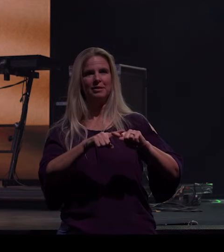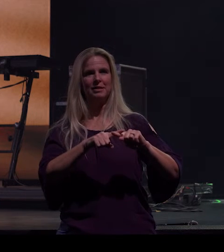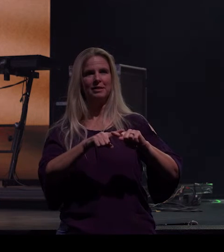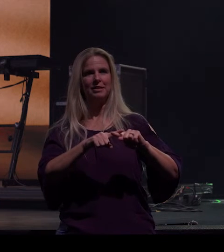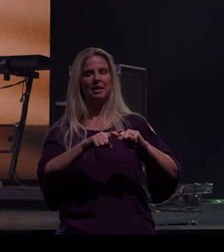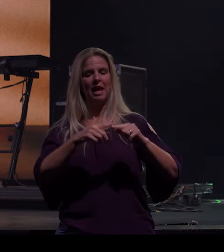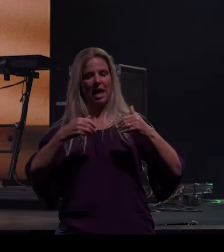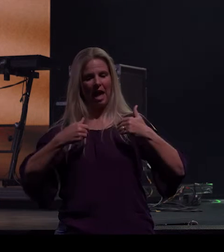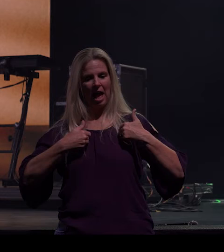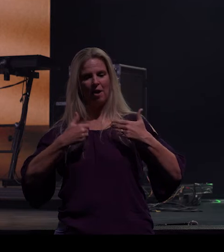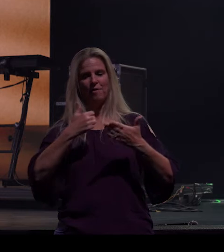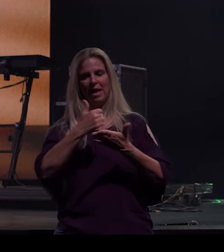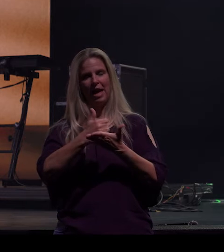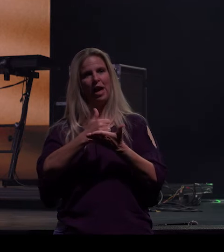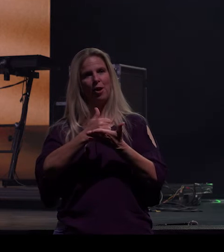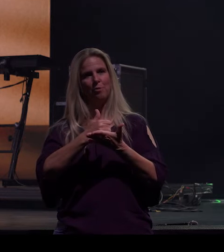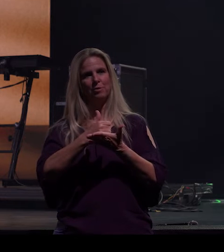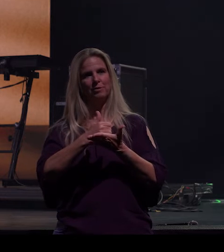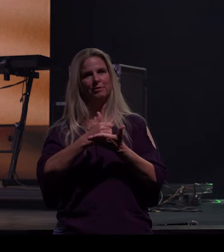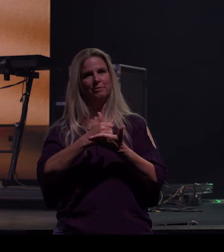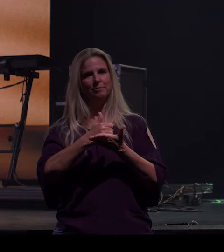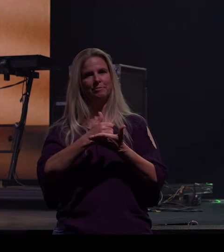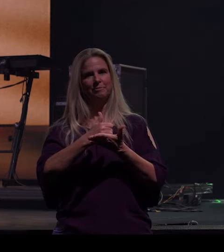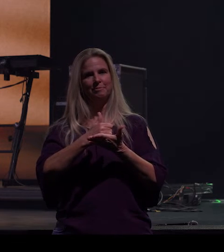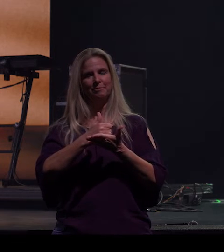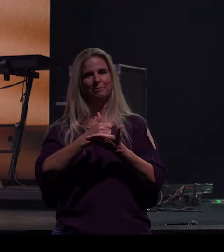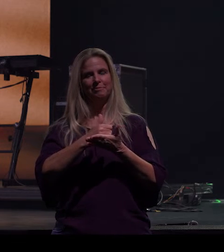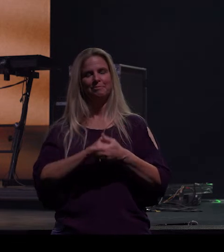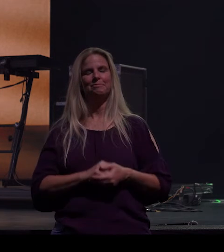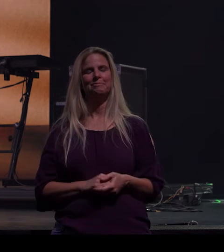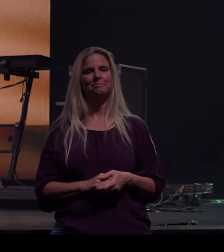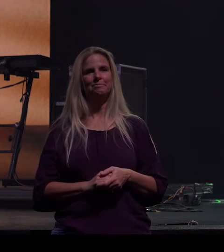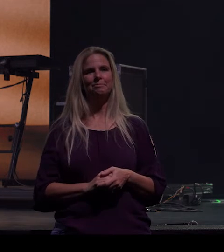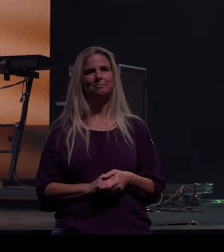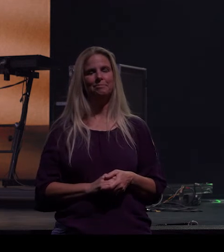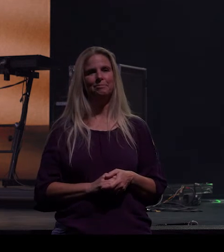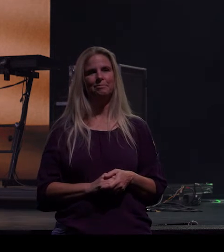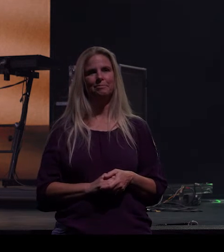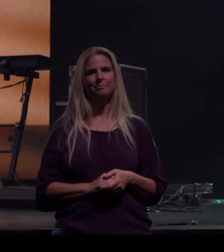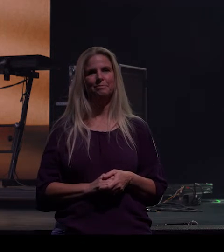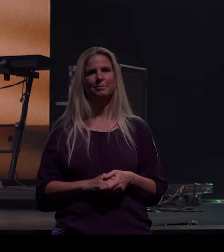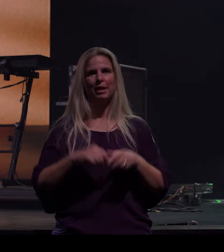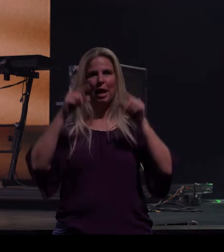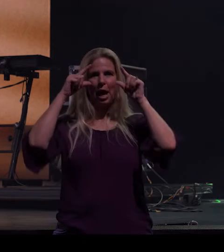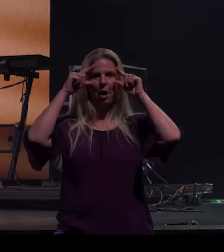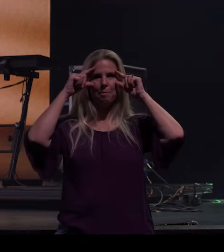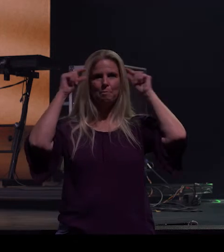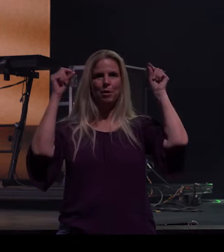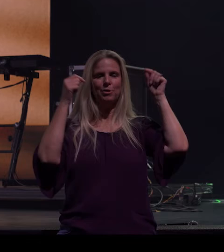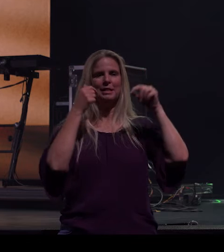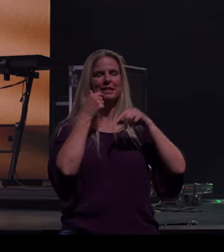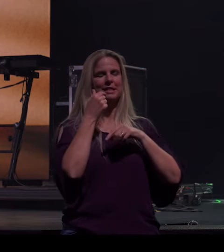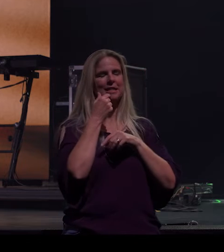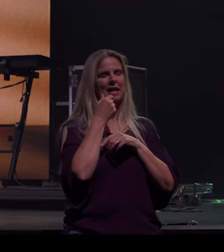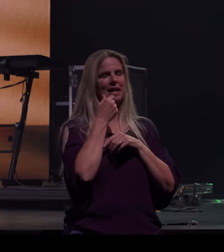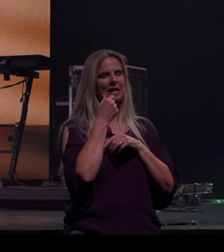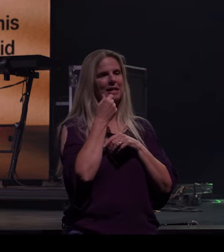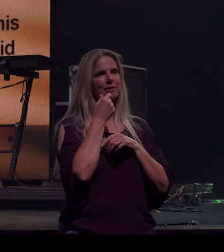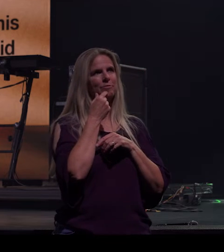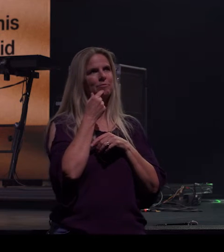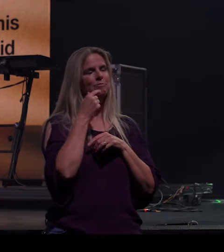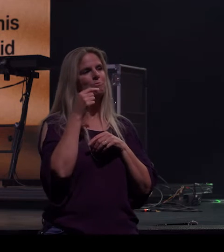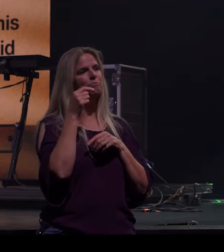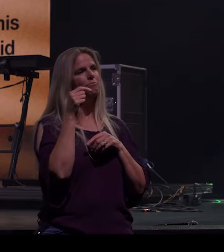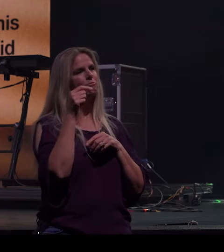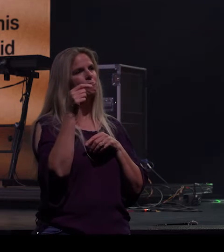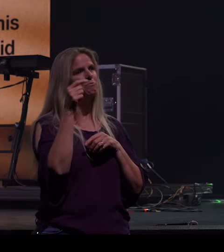some help. That's my advice. And I love what Moses' reply was, verse 24. Moses listened